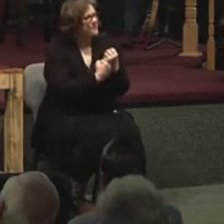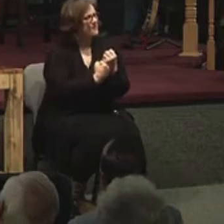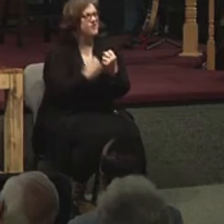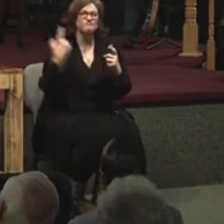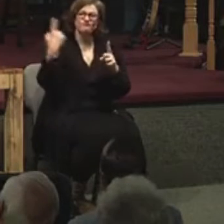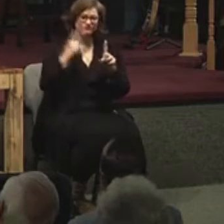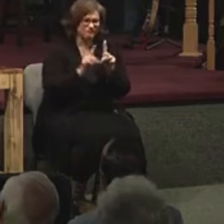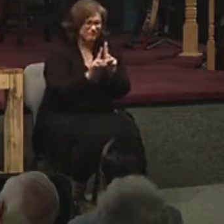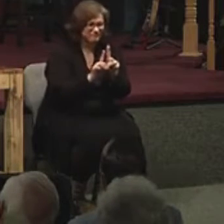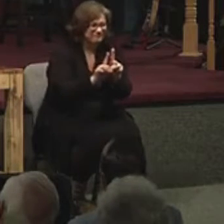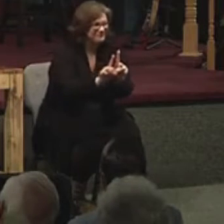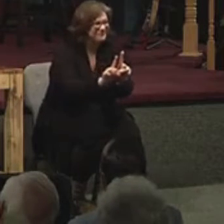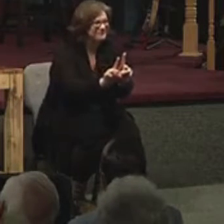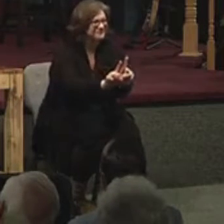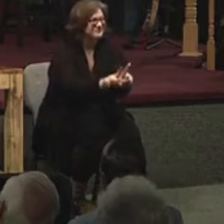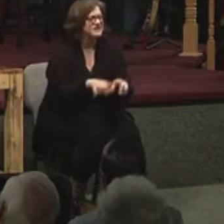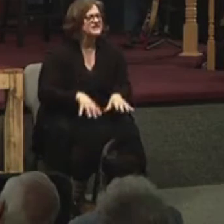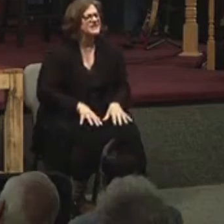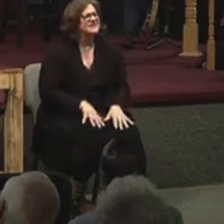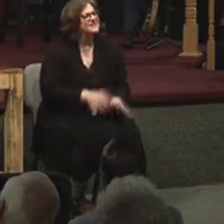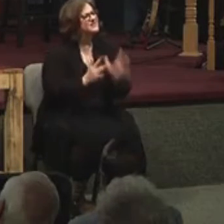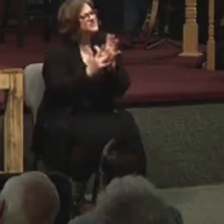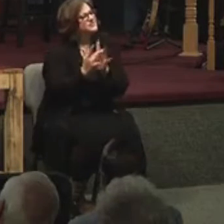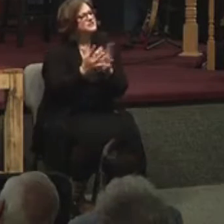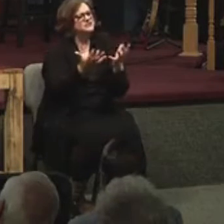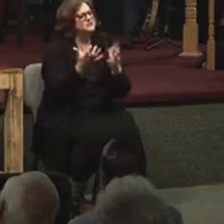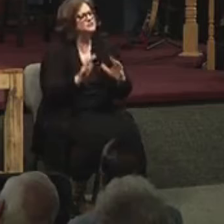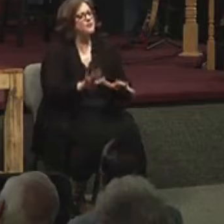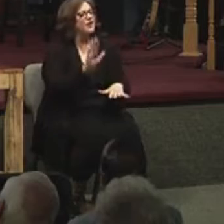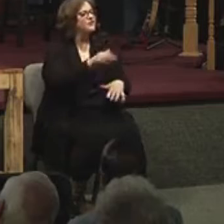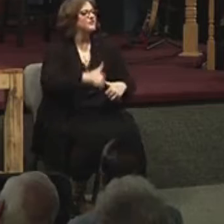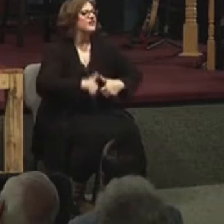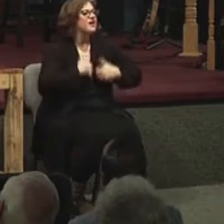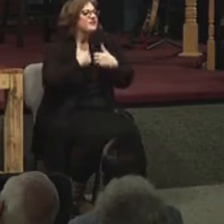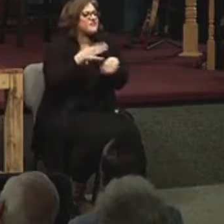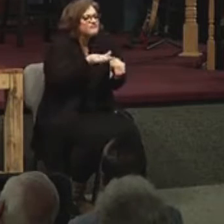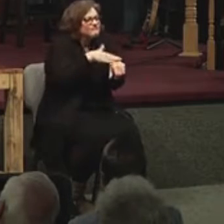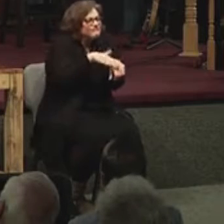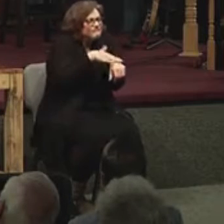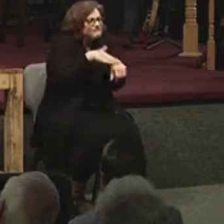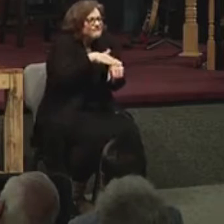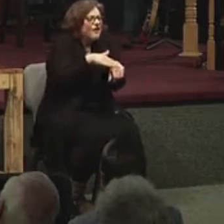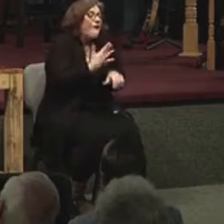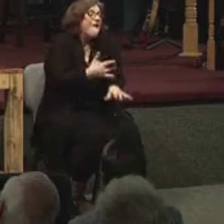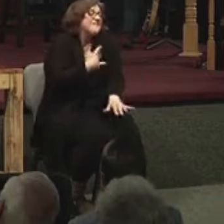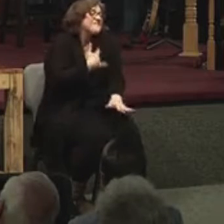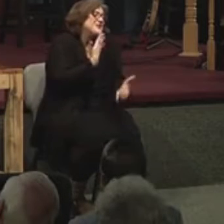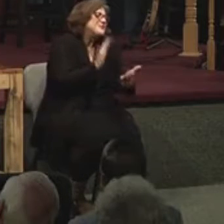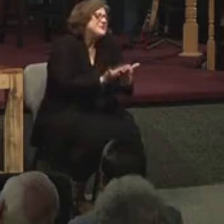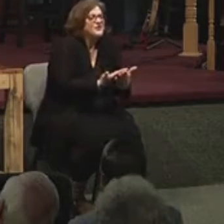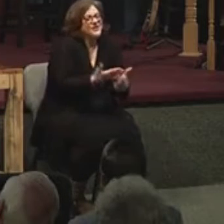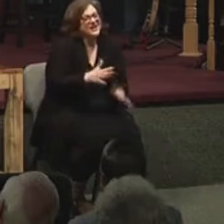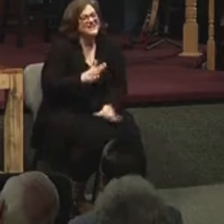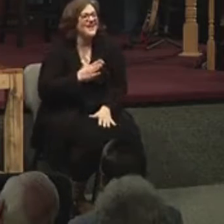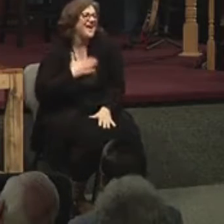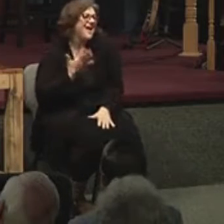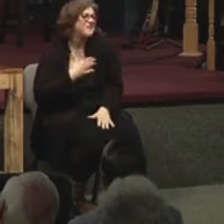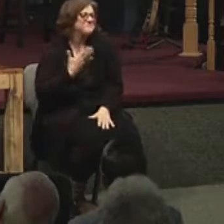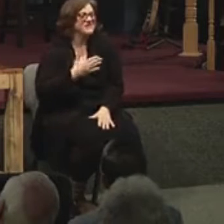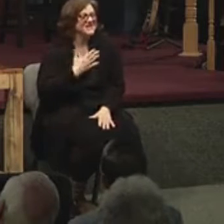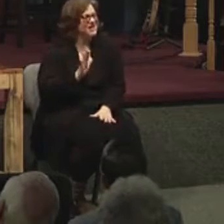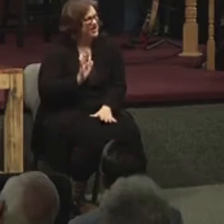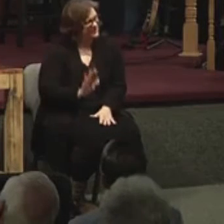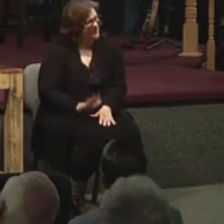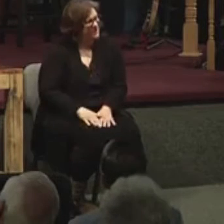this shallow kind of life, this shallow kind of faith that's just about feel-good stuff and what we can get out of it, is making sure that we're making room